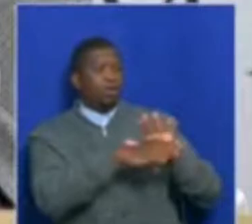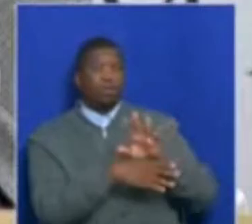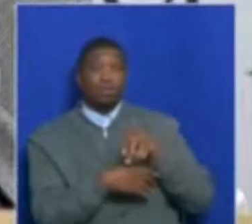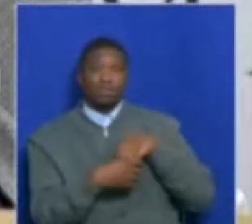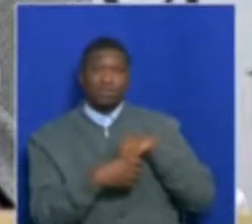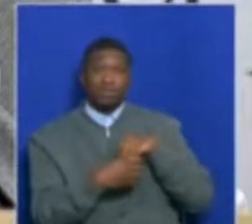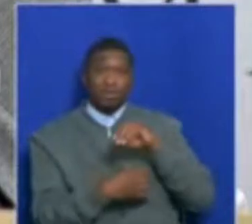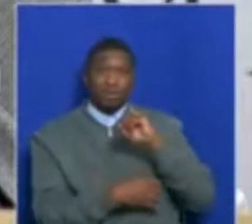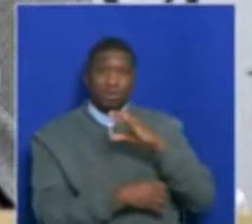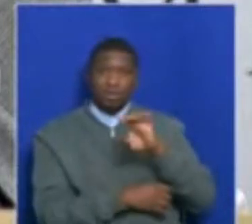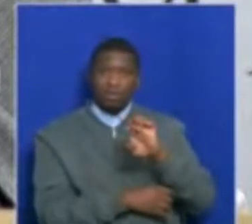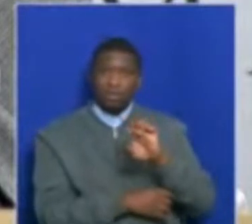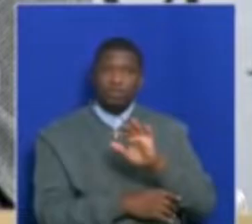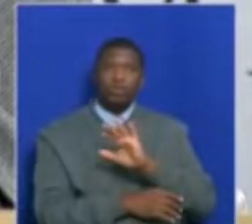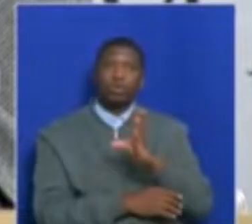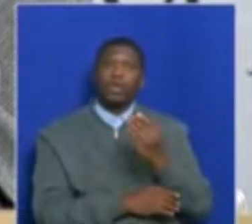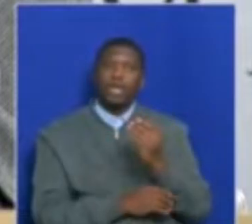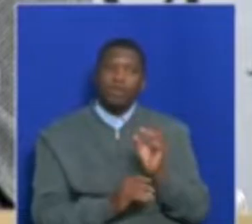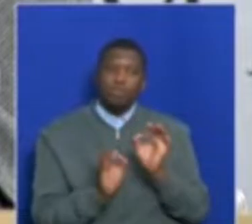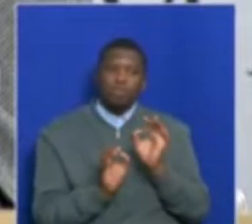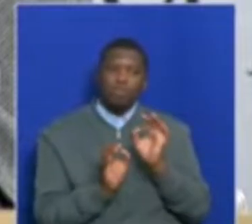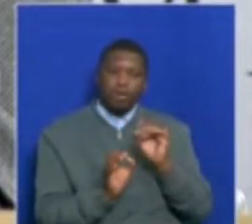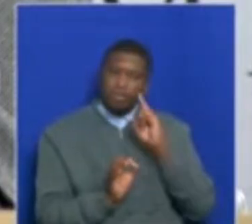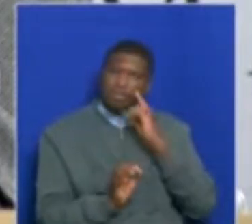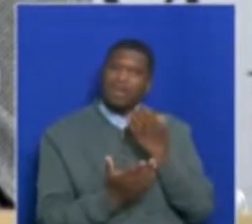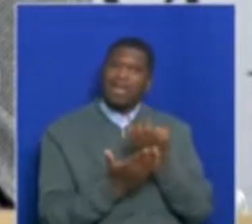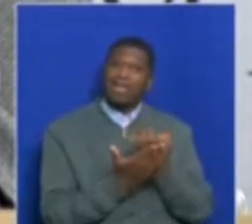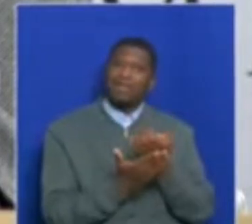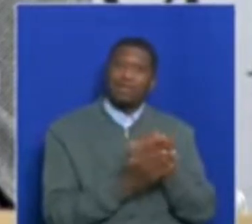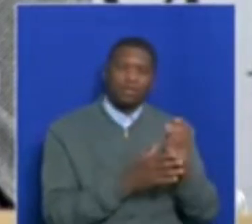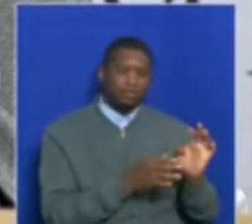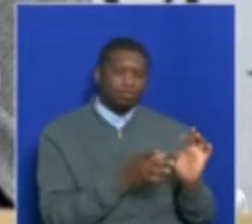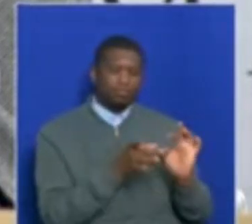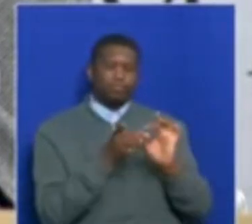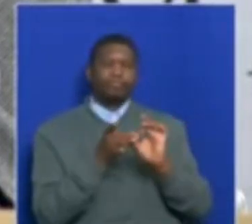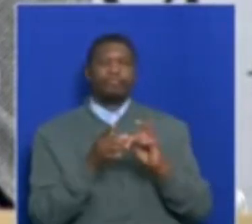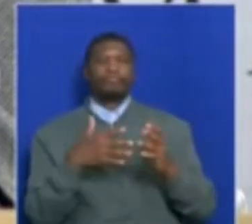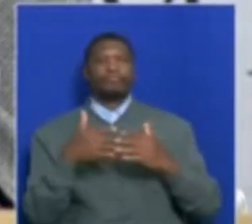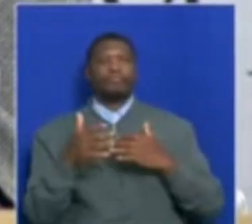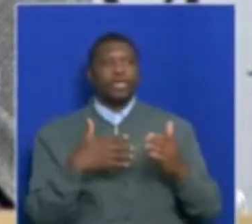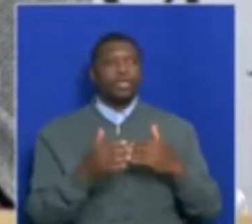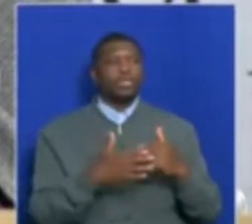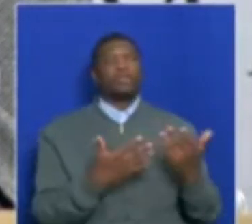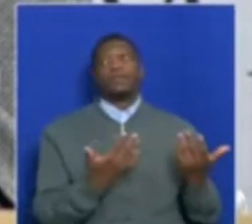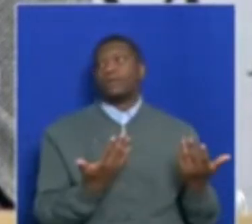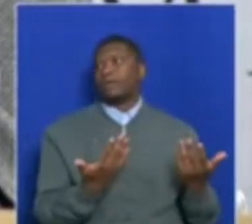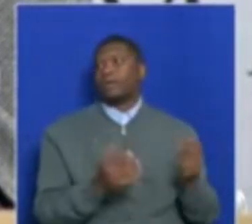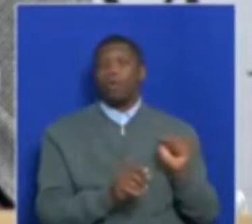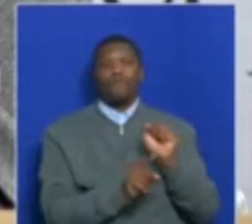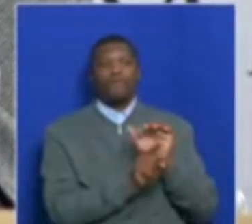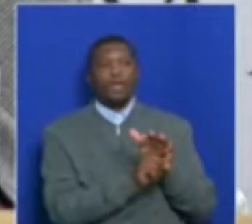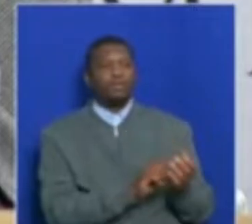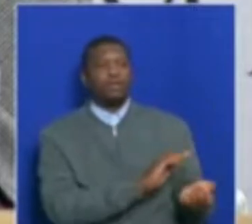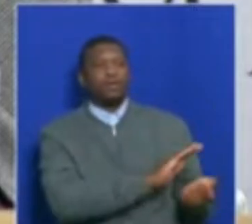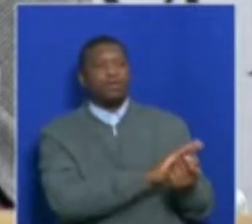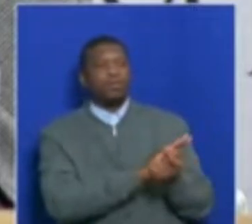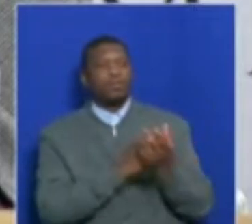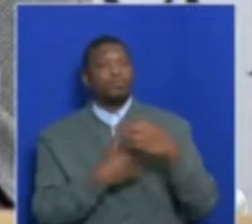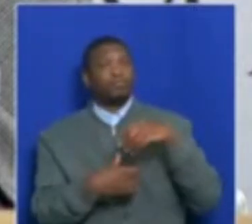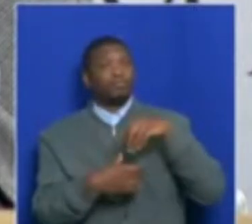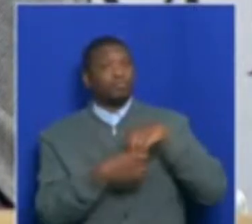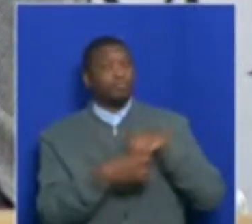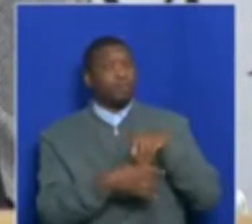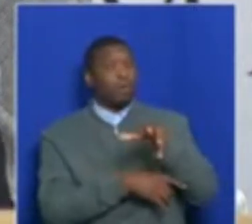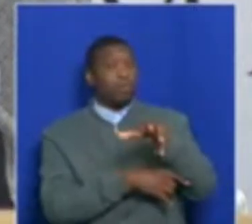meaningful evidence linking them to any such offences in the province. In most cases, no